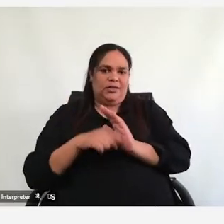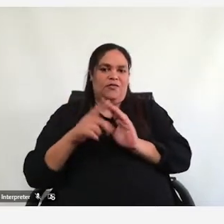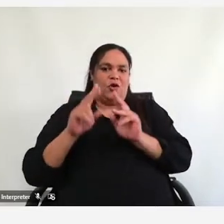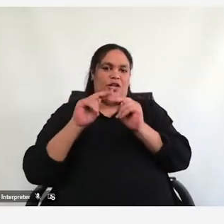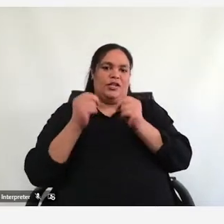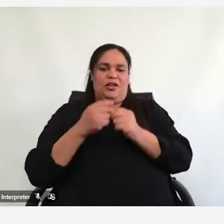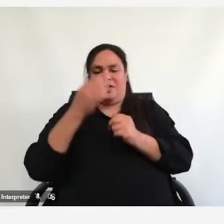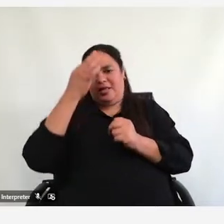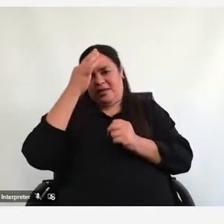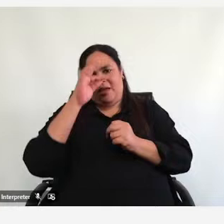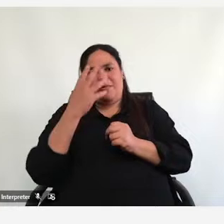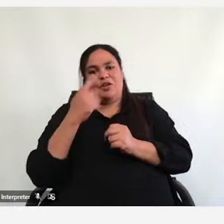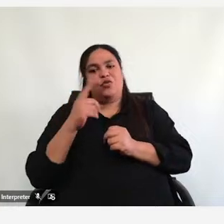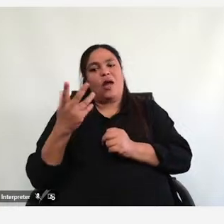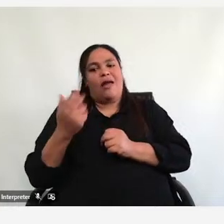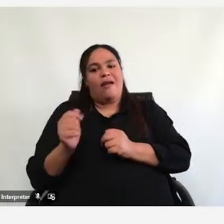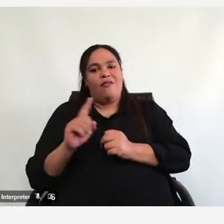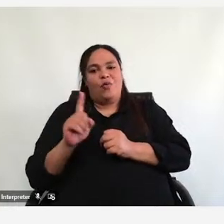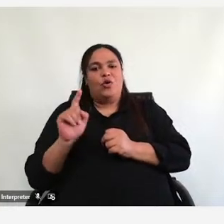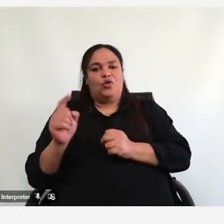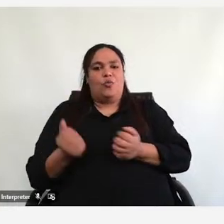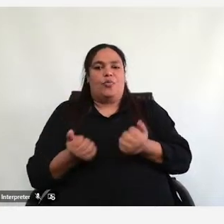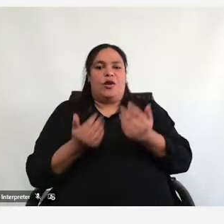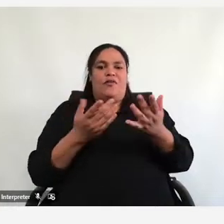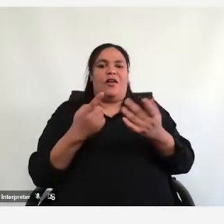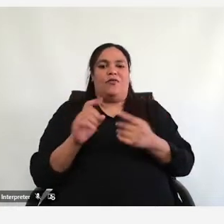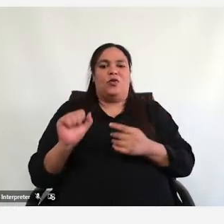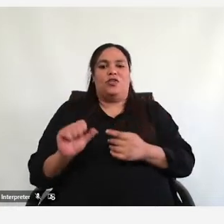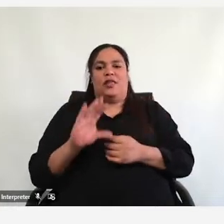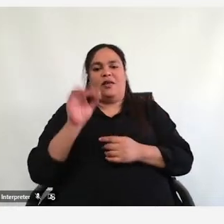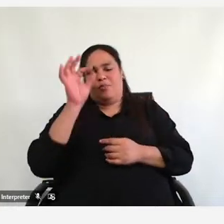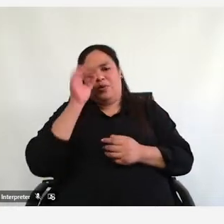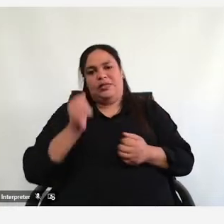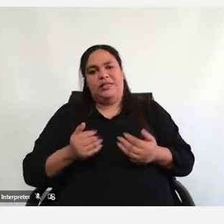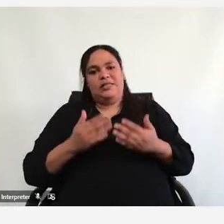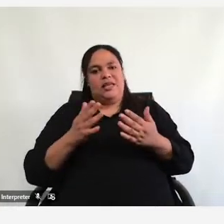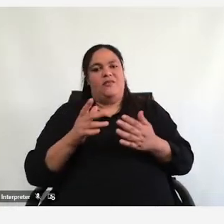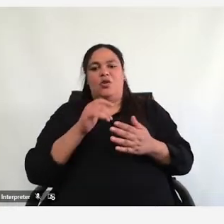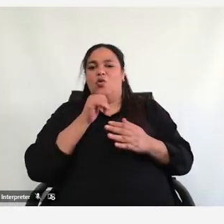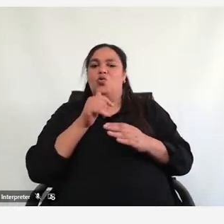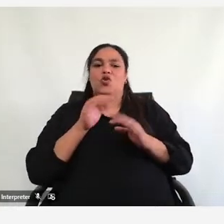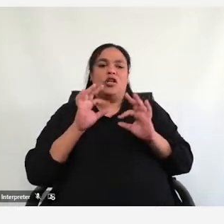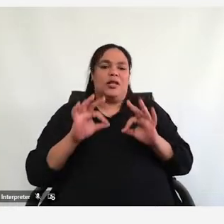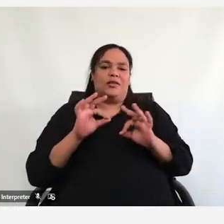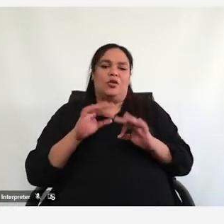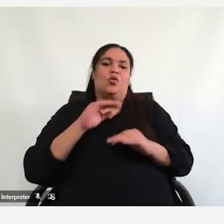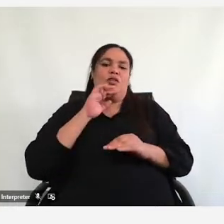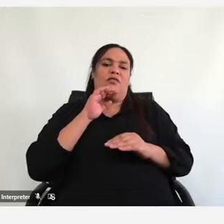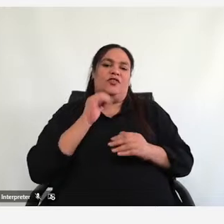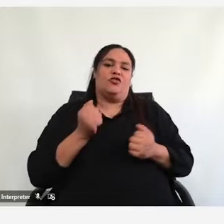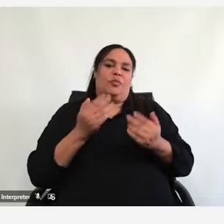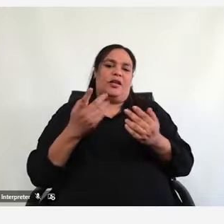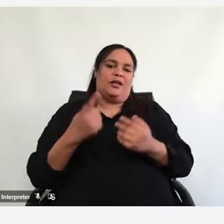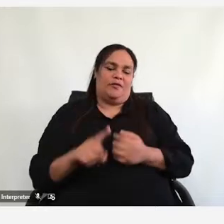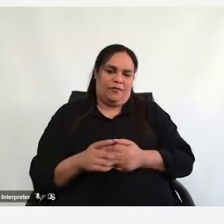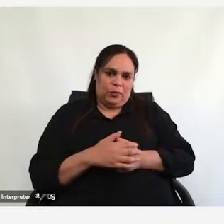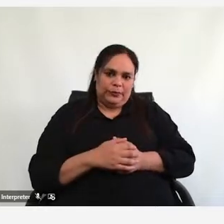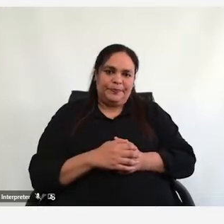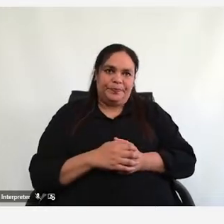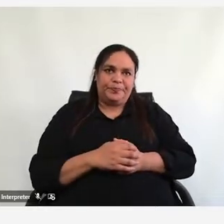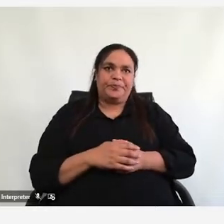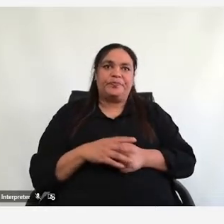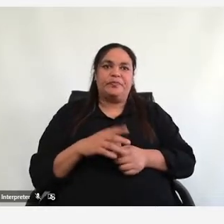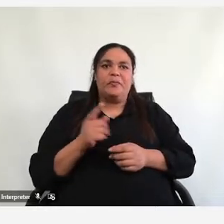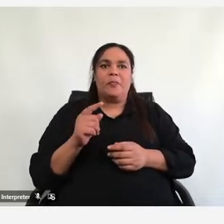national government having to actually provide for South African police services, but not adequately or sufficiently providing for it. In terms